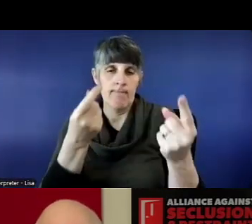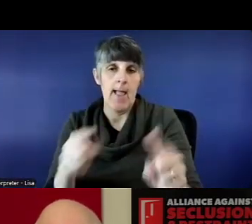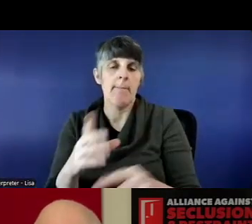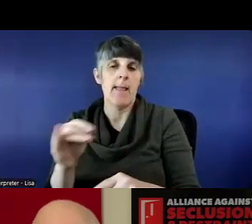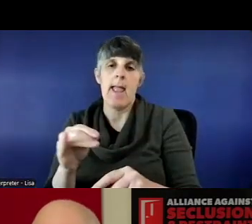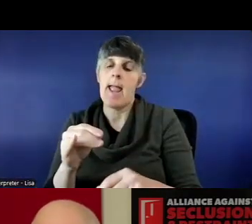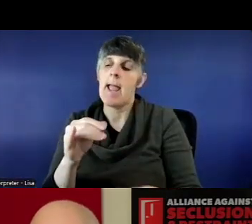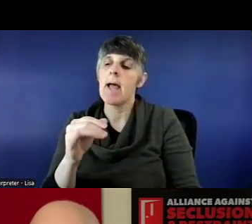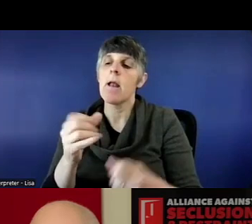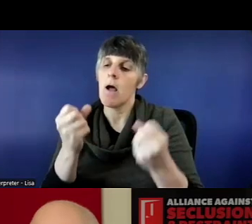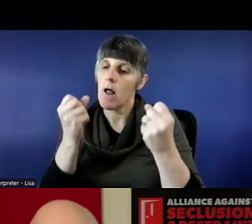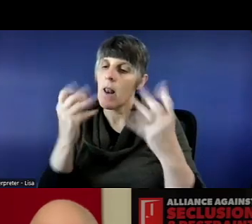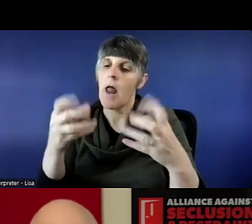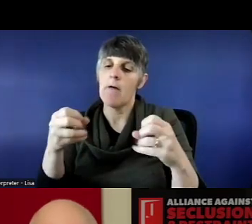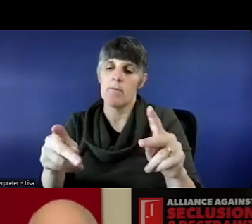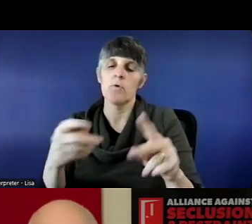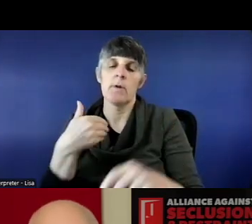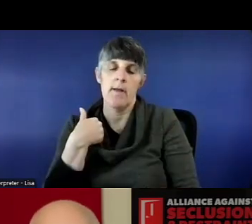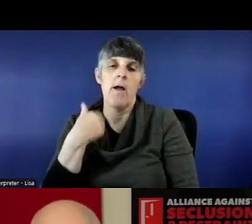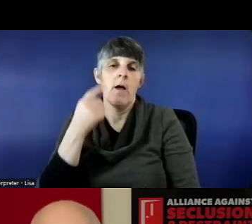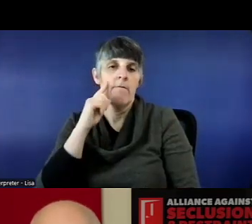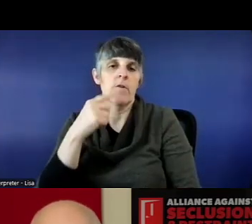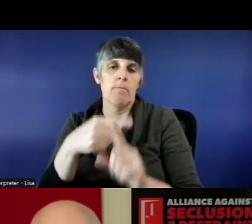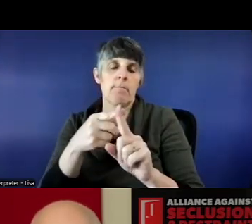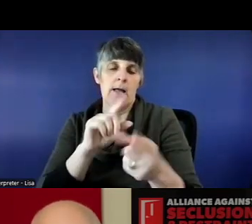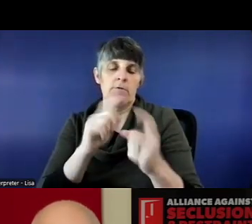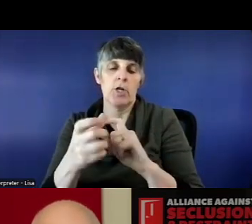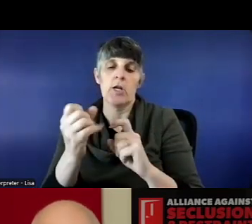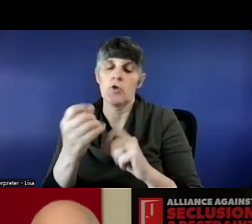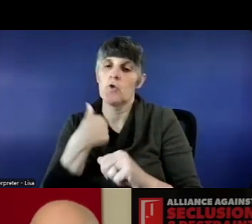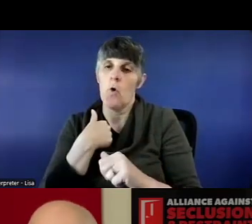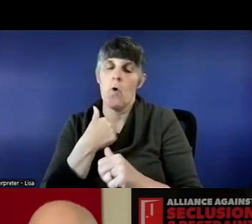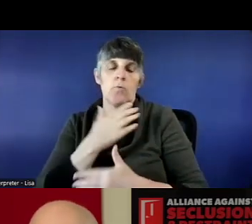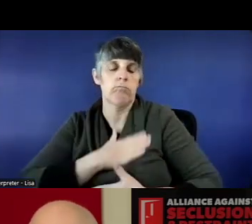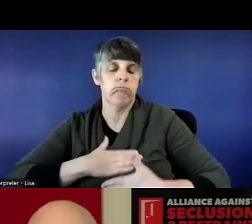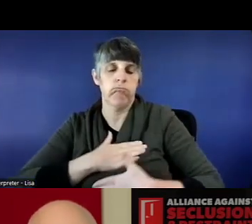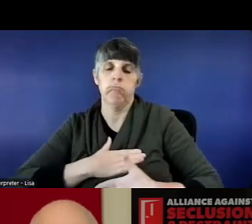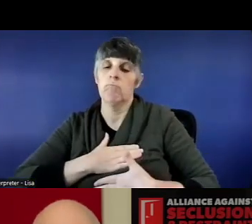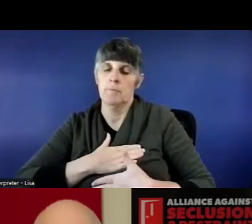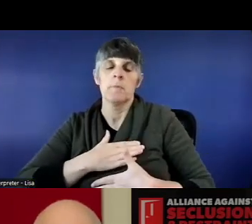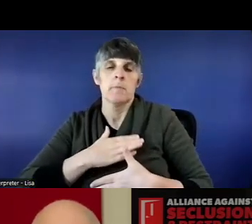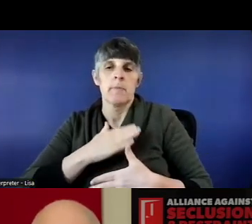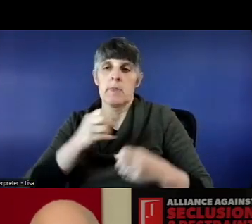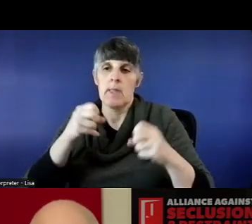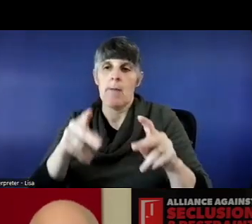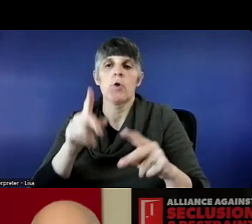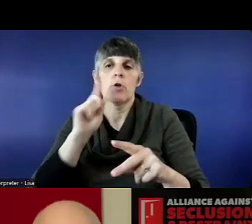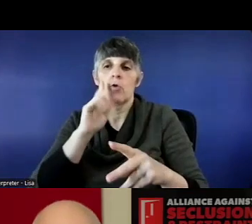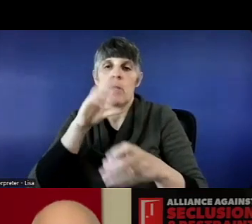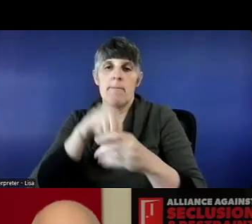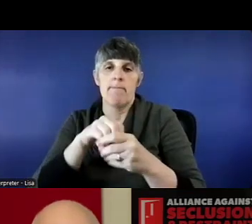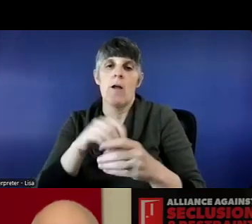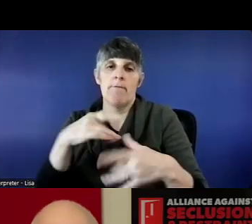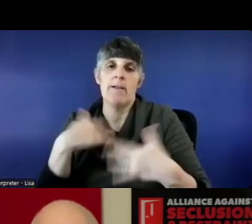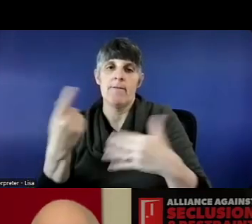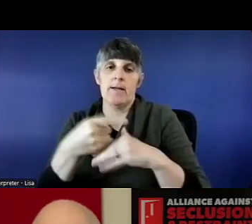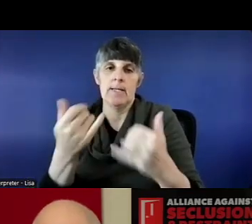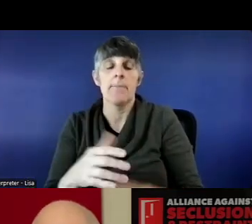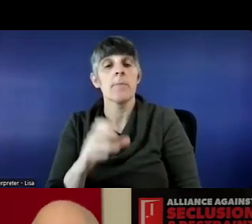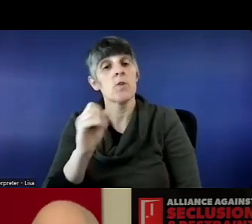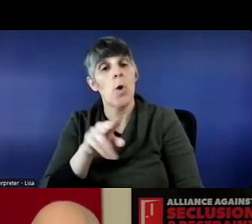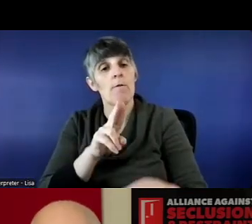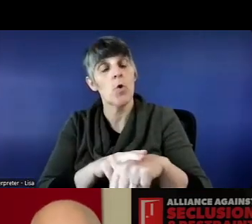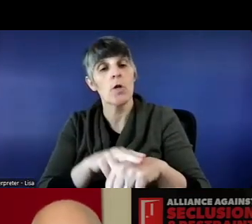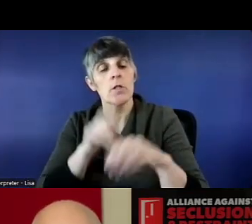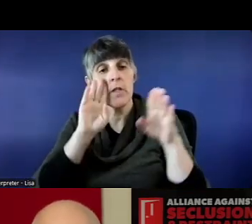there's a tremendous opportunity for positive change. So I greatly appreciate the opportunity to be part of the event today. So, of course,